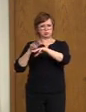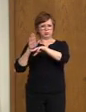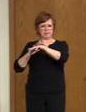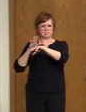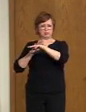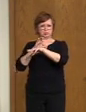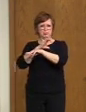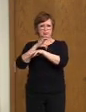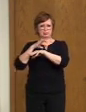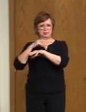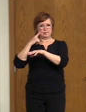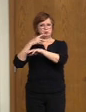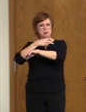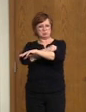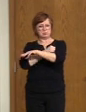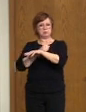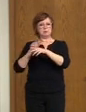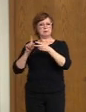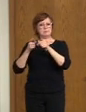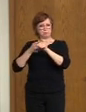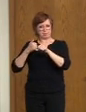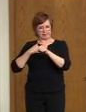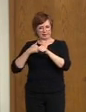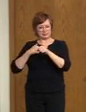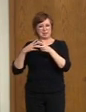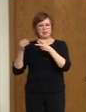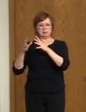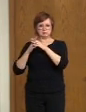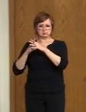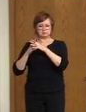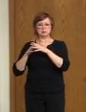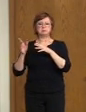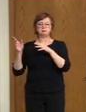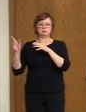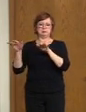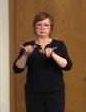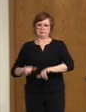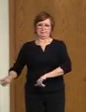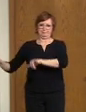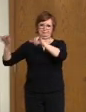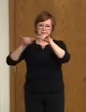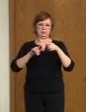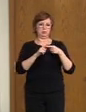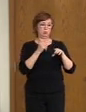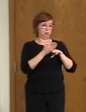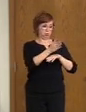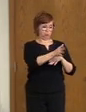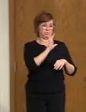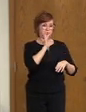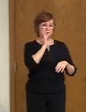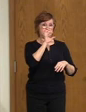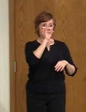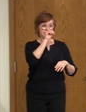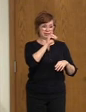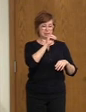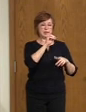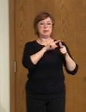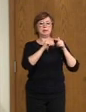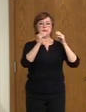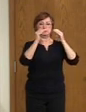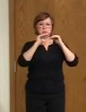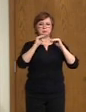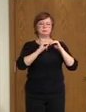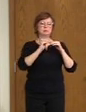UK and US, and it's all consistent. Offer vaccine to 80 and over initially, start coming down in 5-year